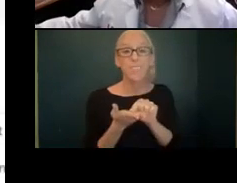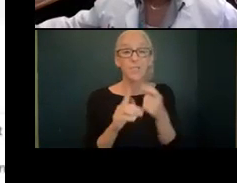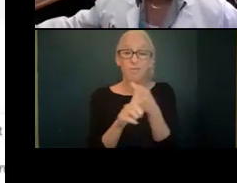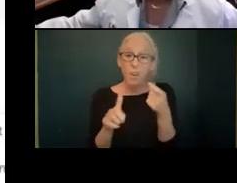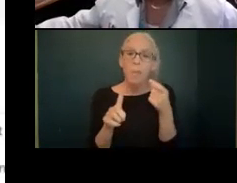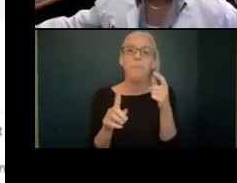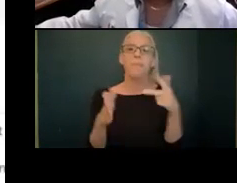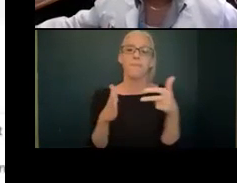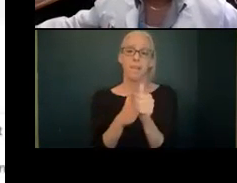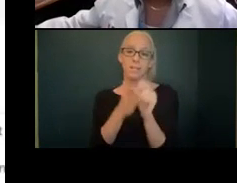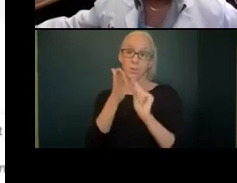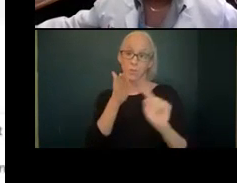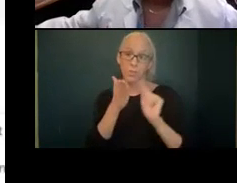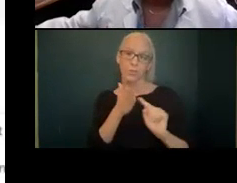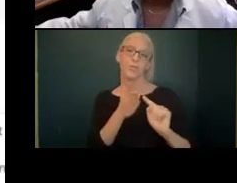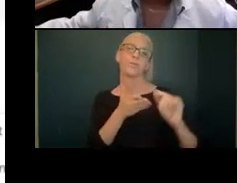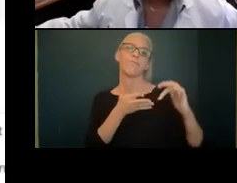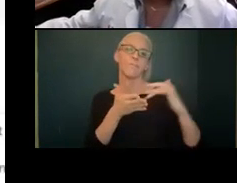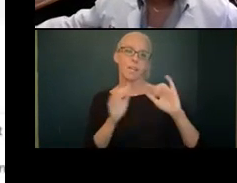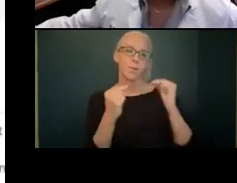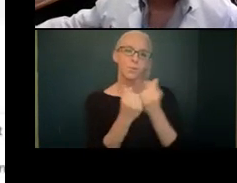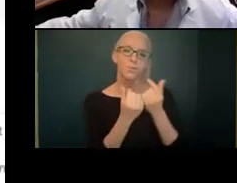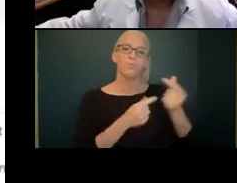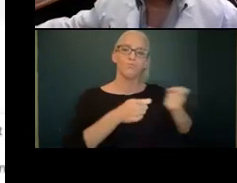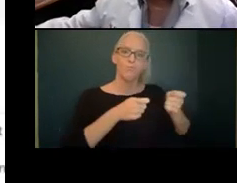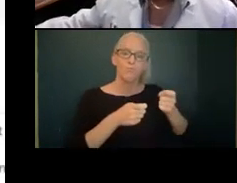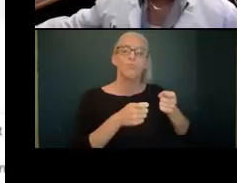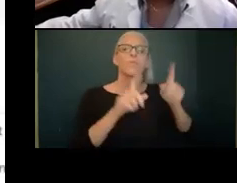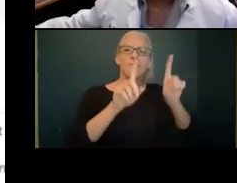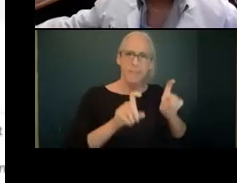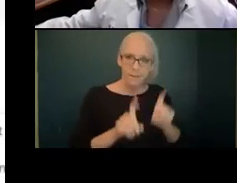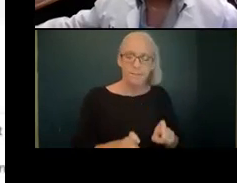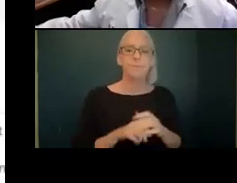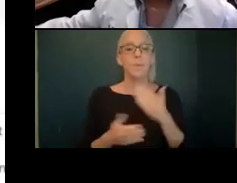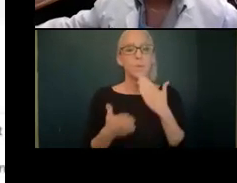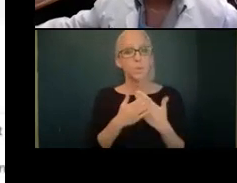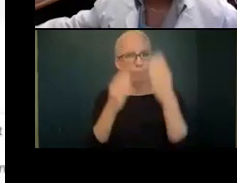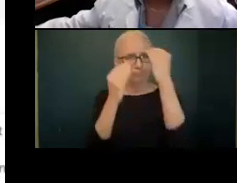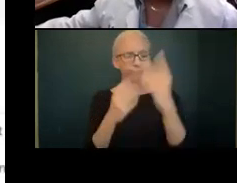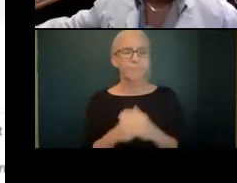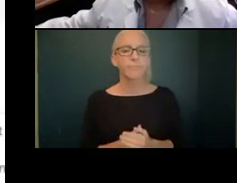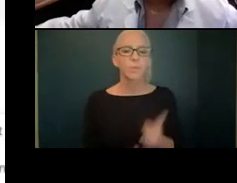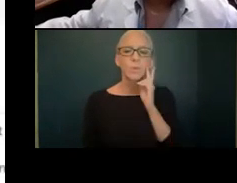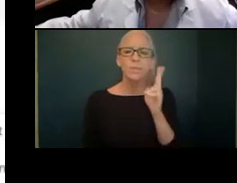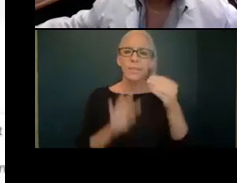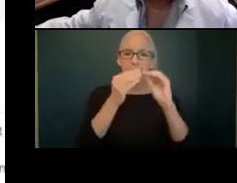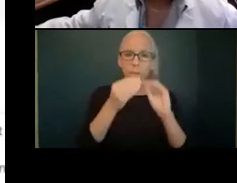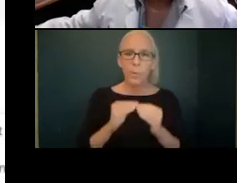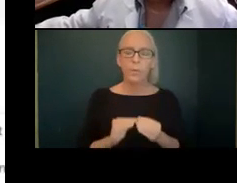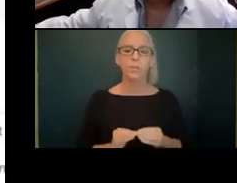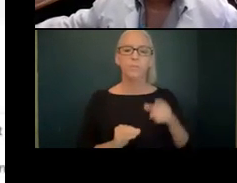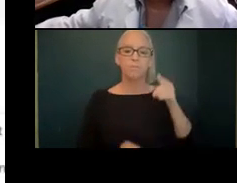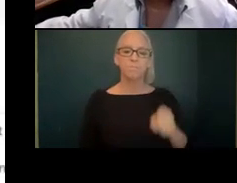continue working really, really great. So that's really good news. What you will see here in terms of numbers is that these are the